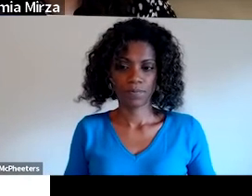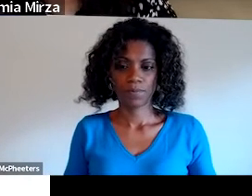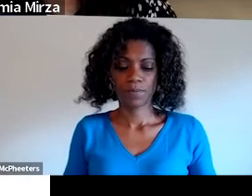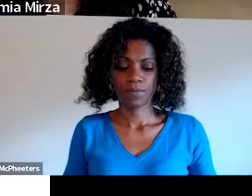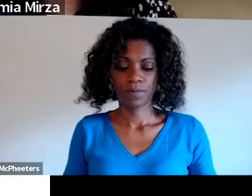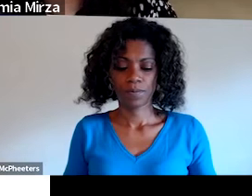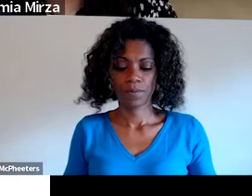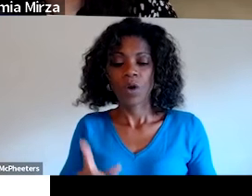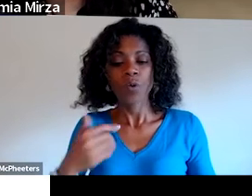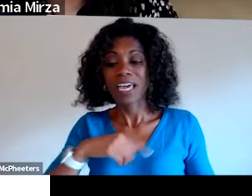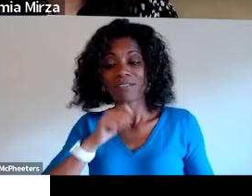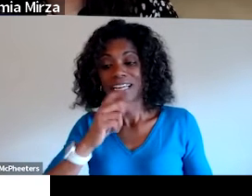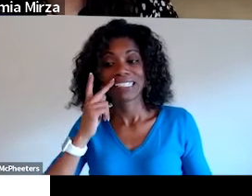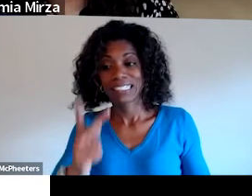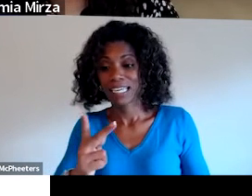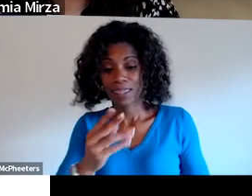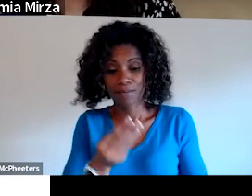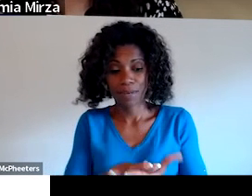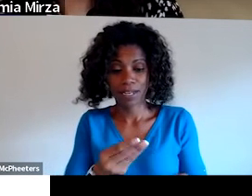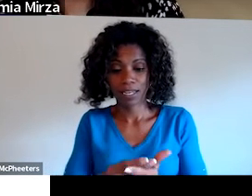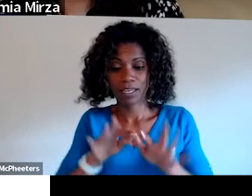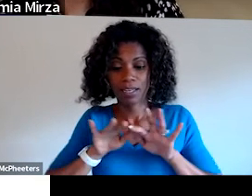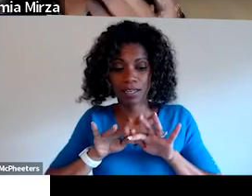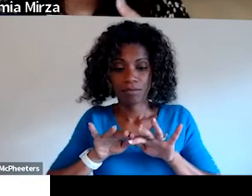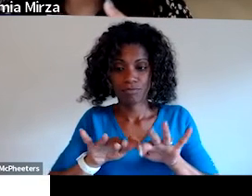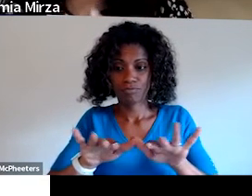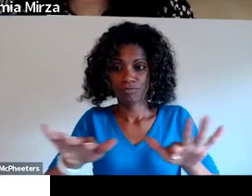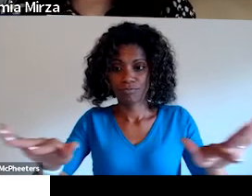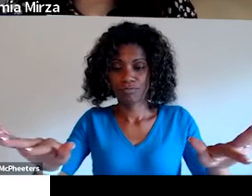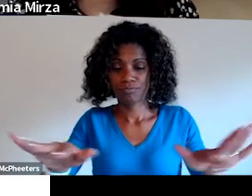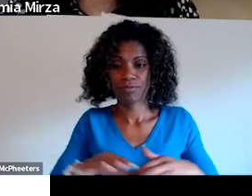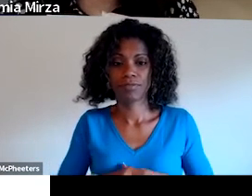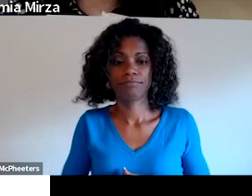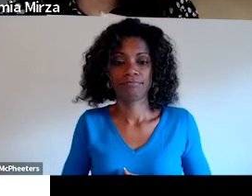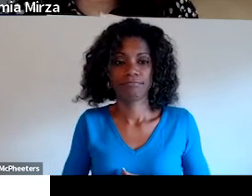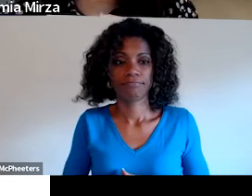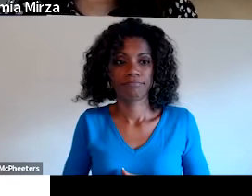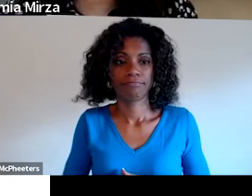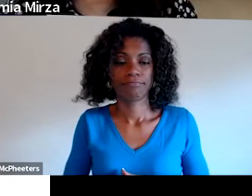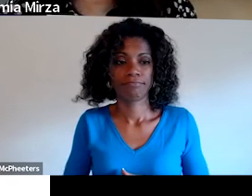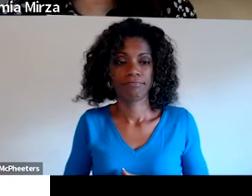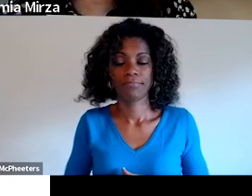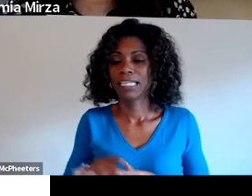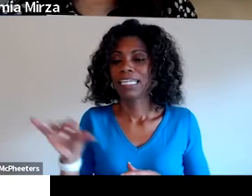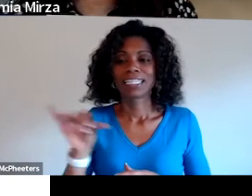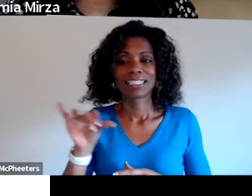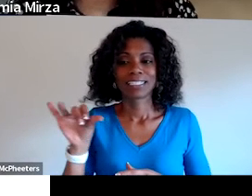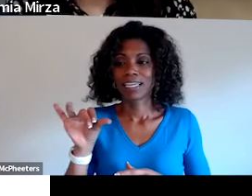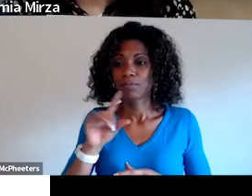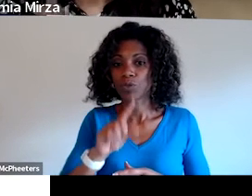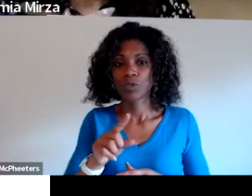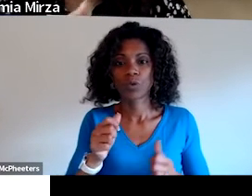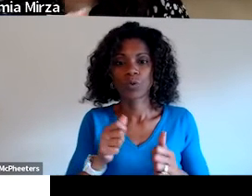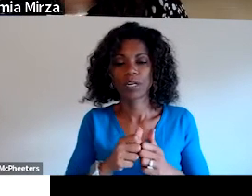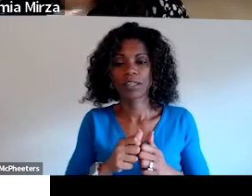trickle into the work that we really needed it to. The same story is true in the philanthropic sector as well.